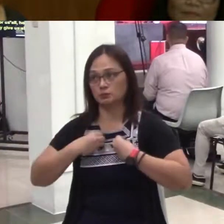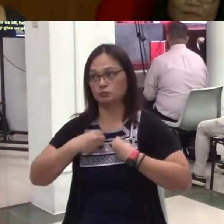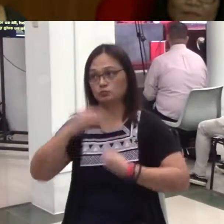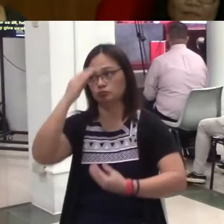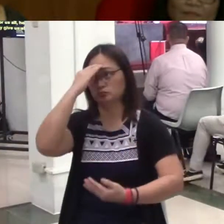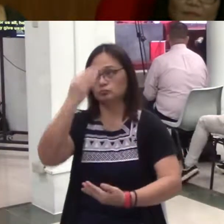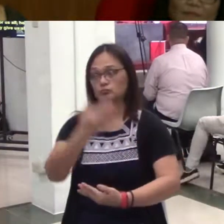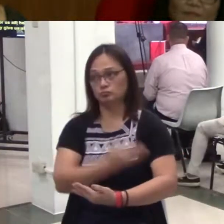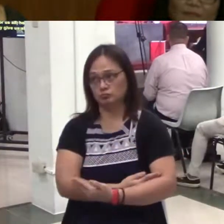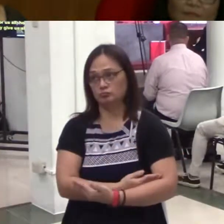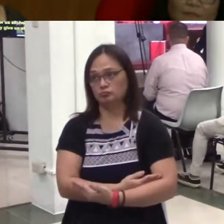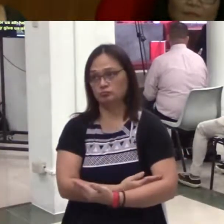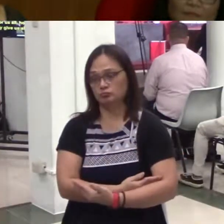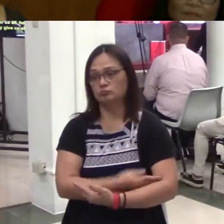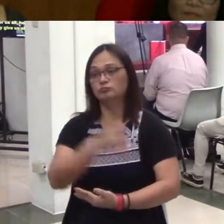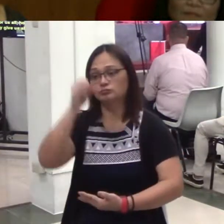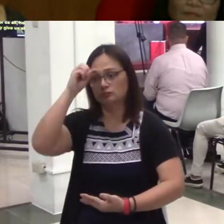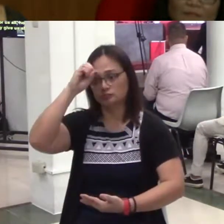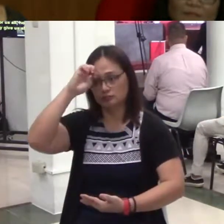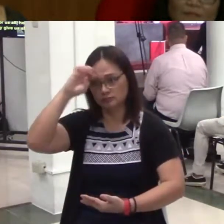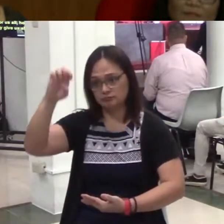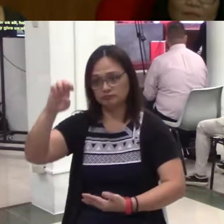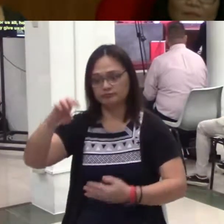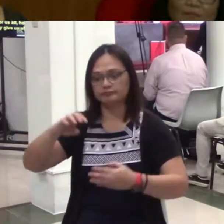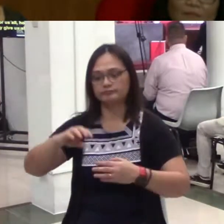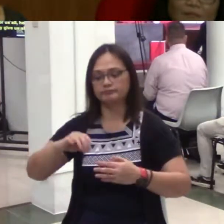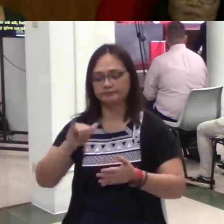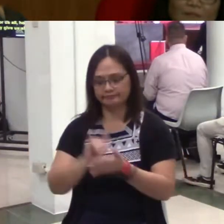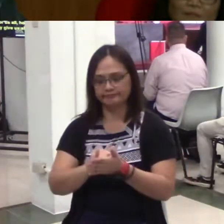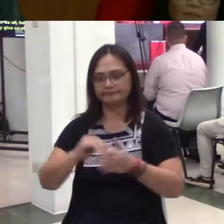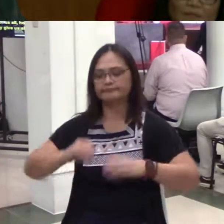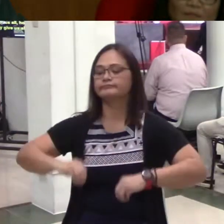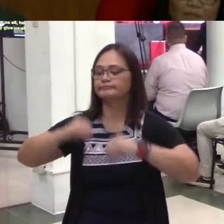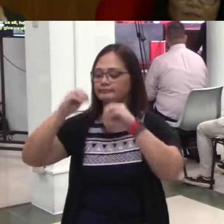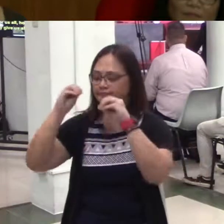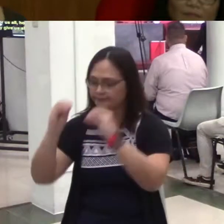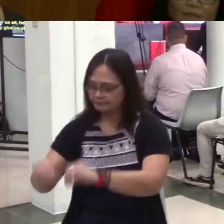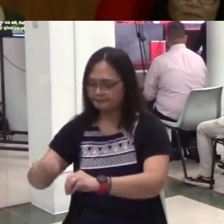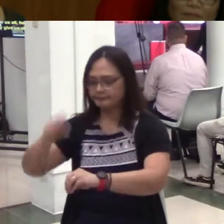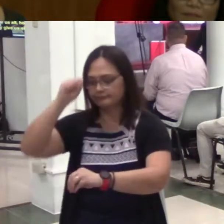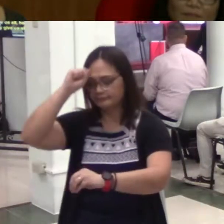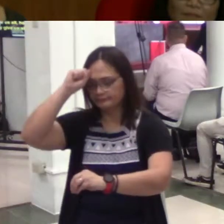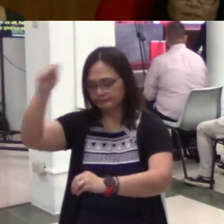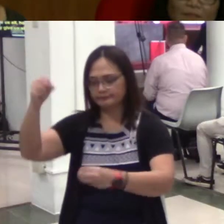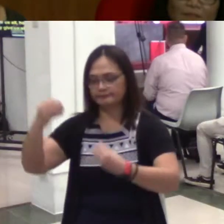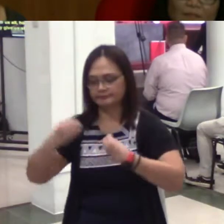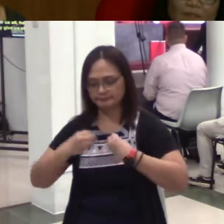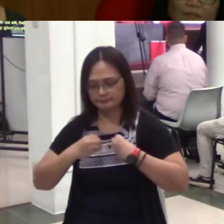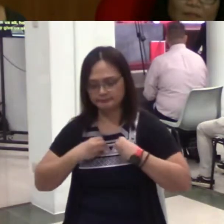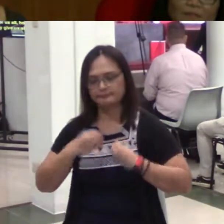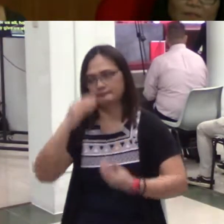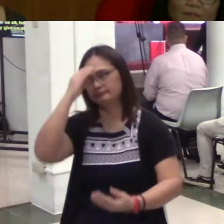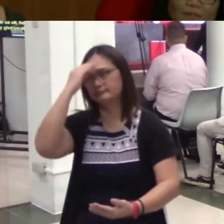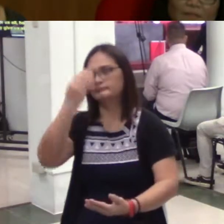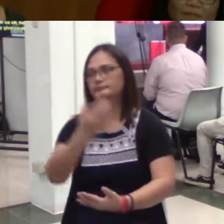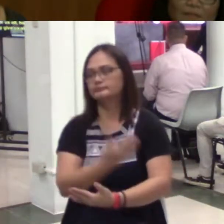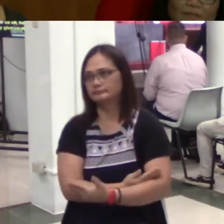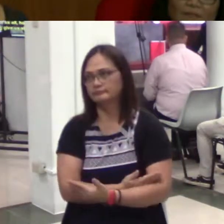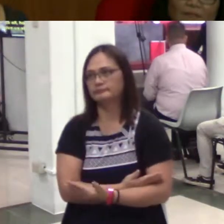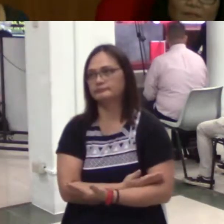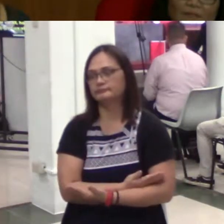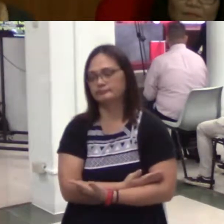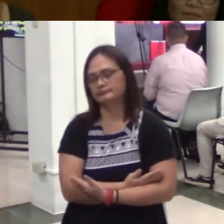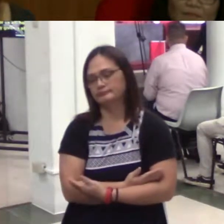delivered him up for us all. Ngunit, ibinigay niya ang lahat-lahat para sa